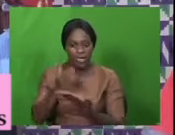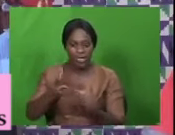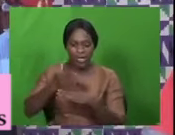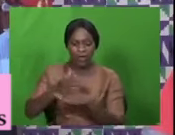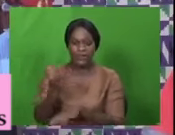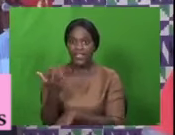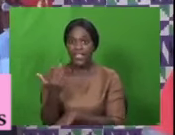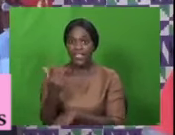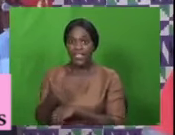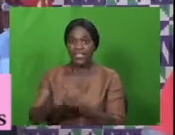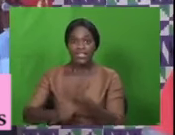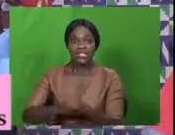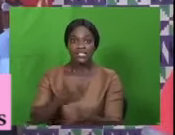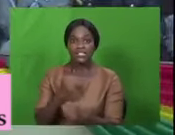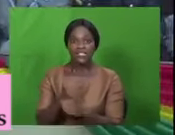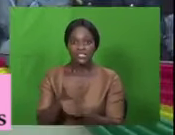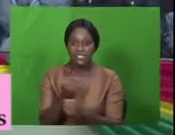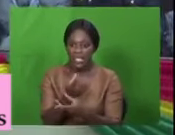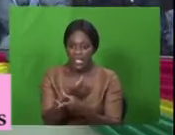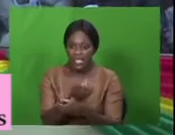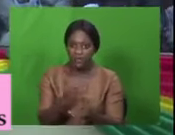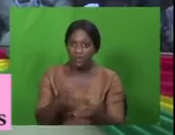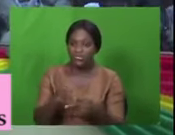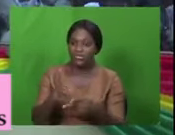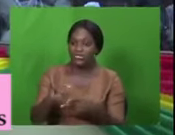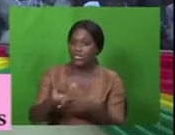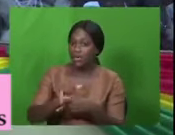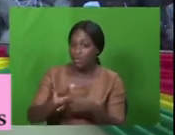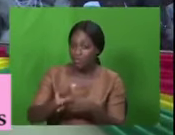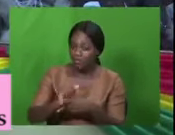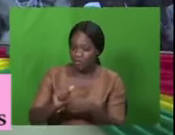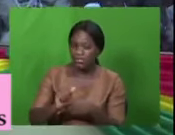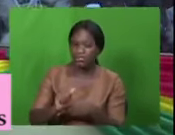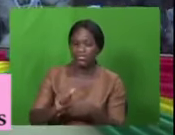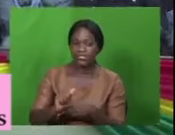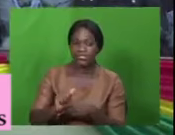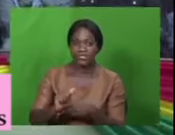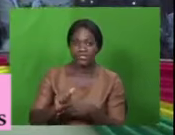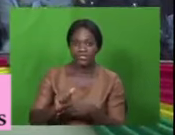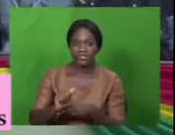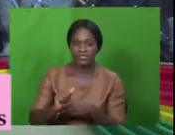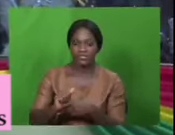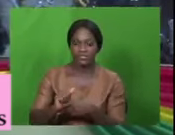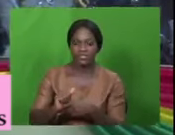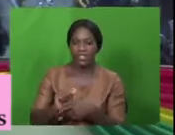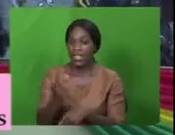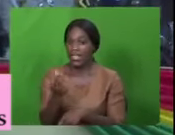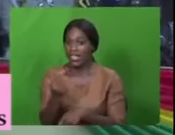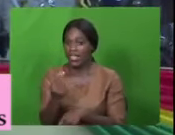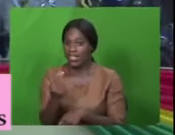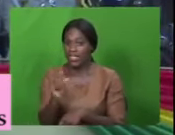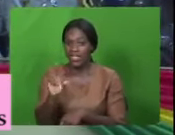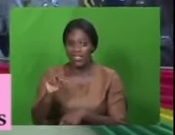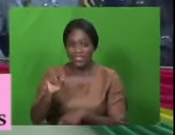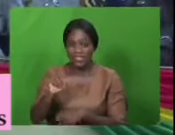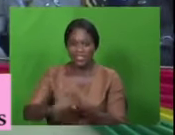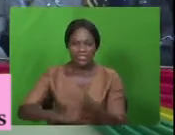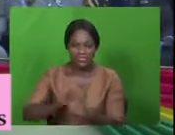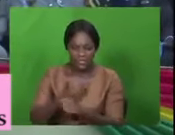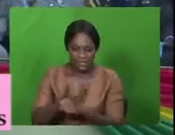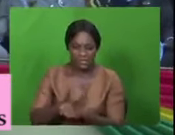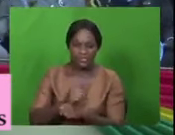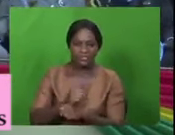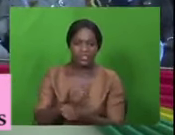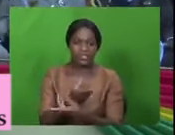of democratic practice, we may be tempted to take it for granted. We need